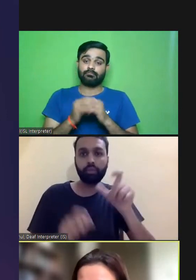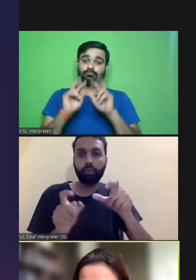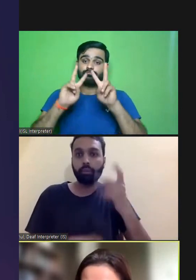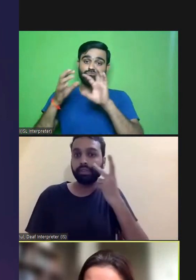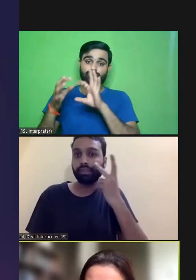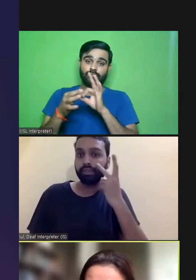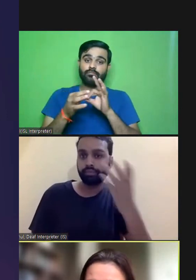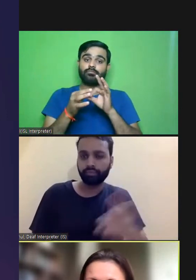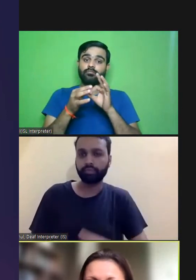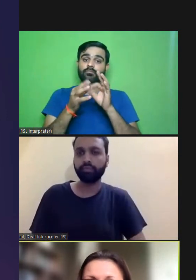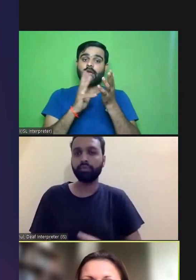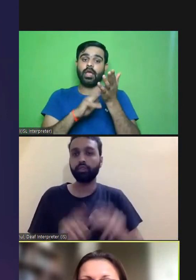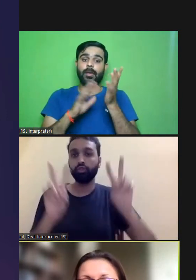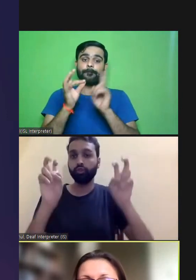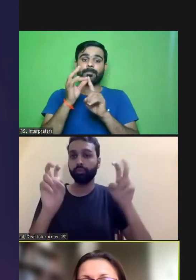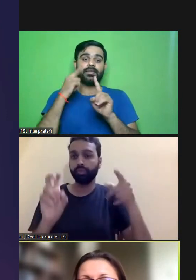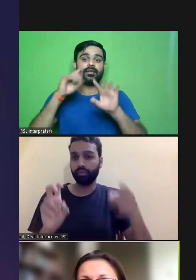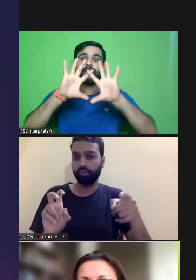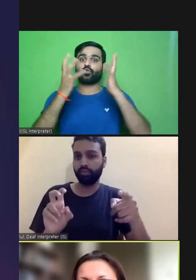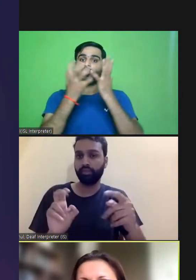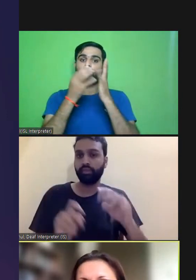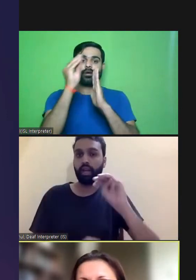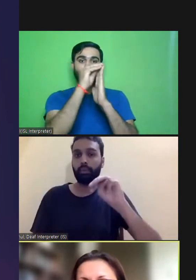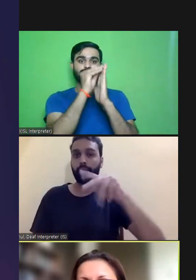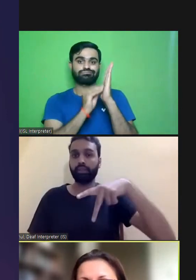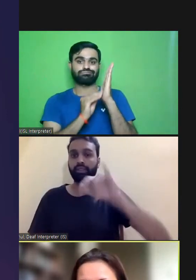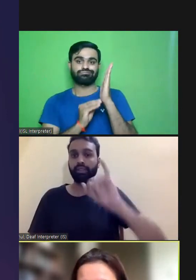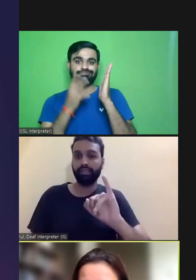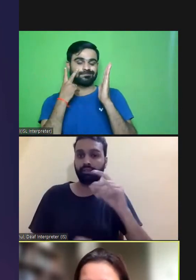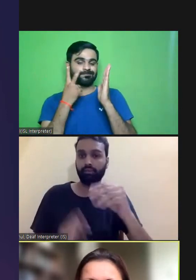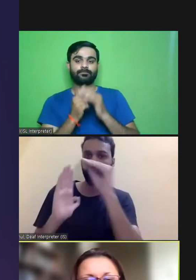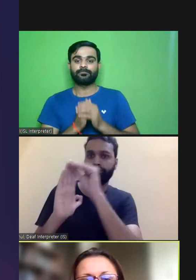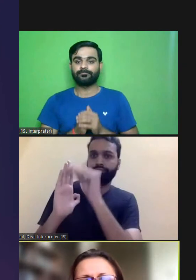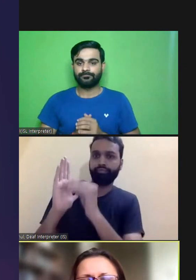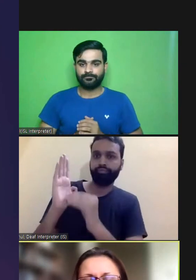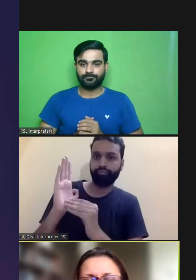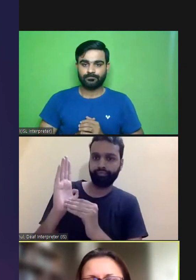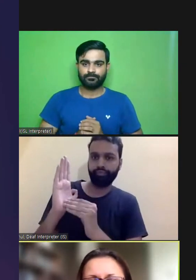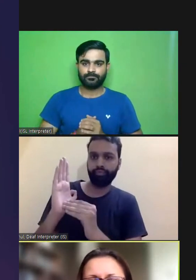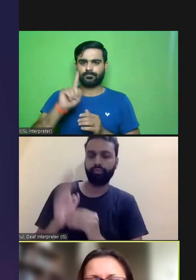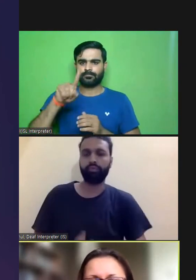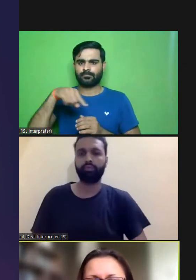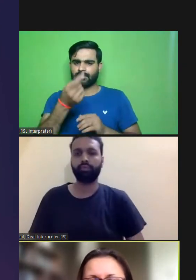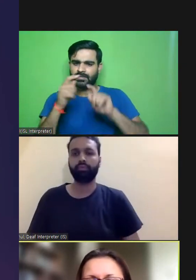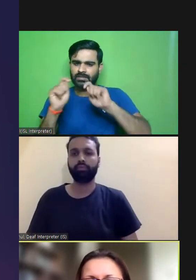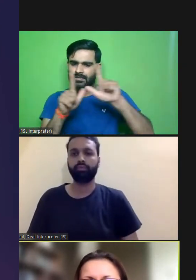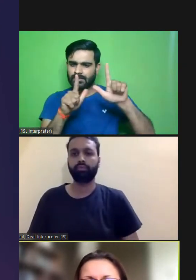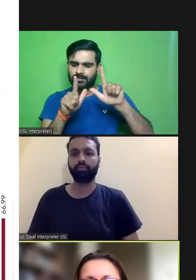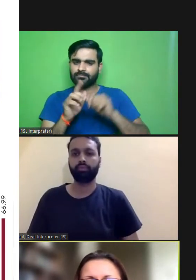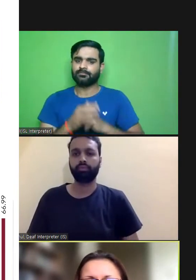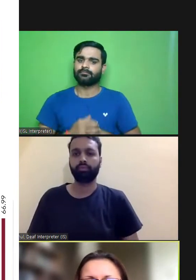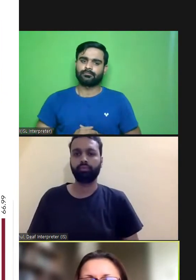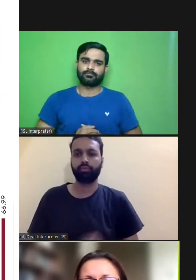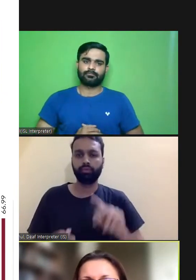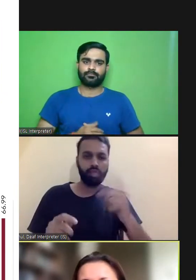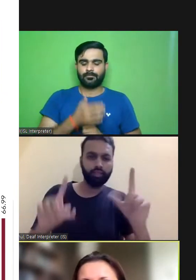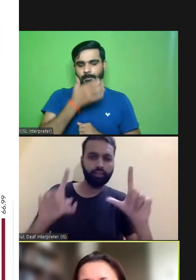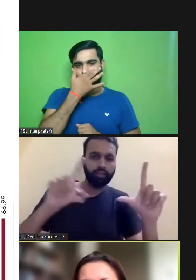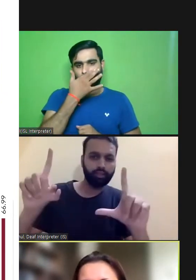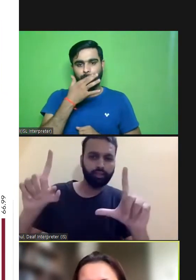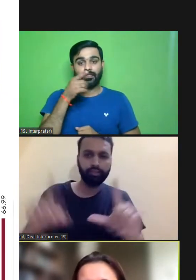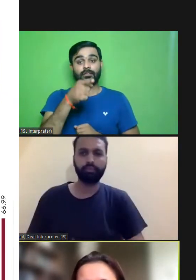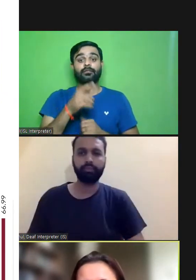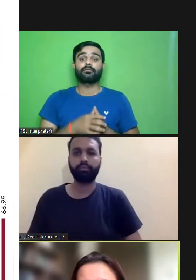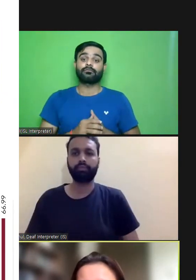global MPI, and the global MPI is an index that next one, please. When we see the